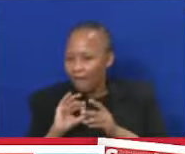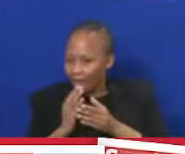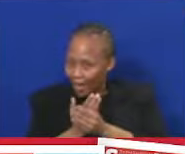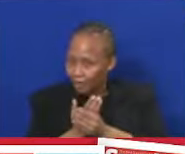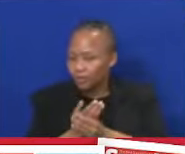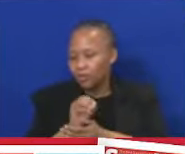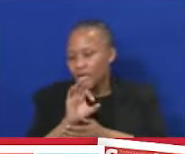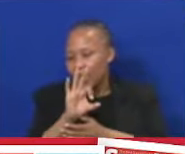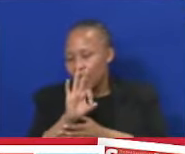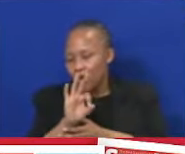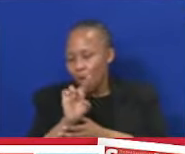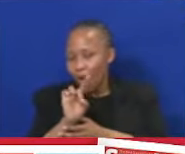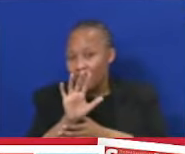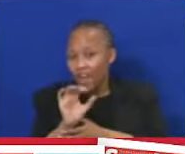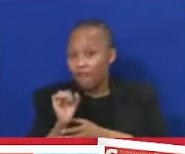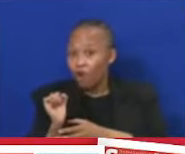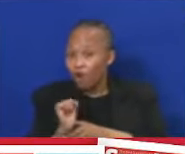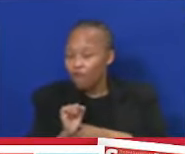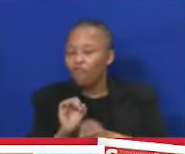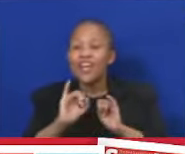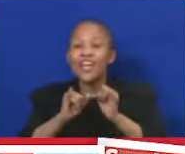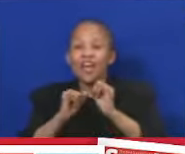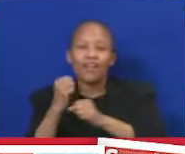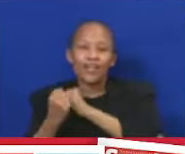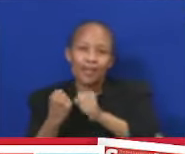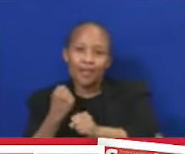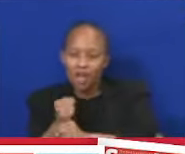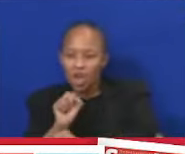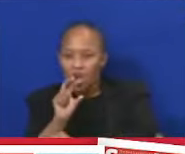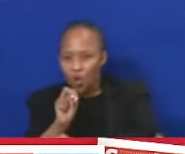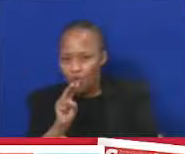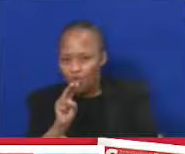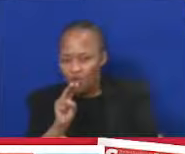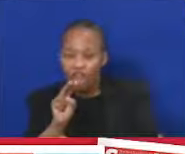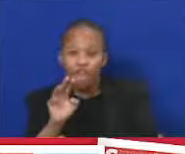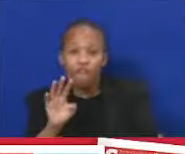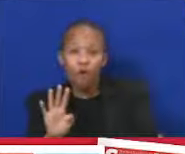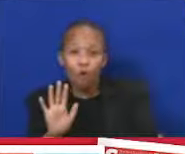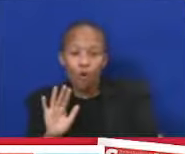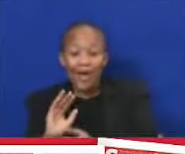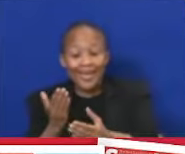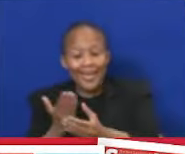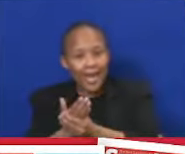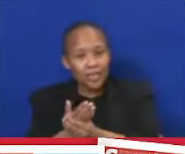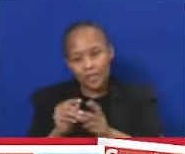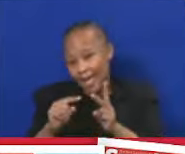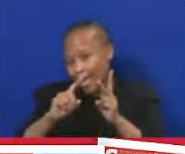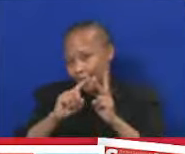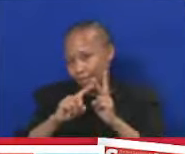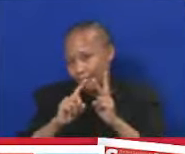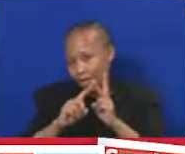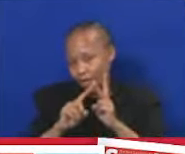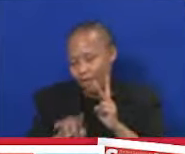11, 2024, which is a case pertaining the